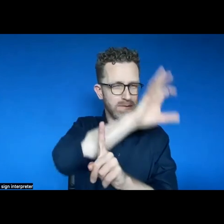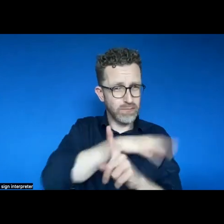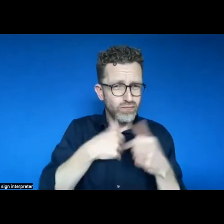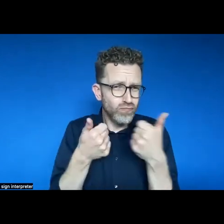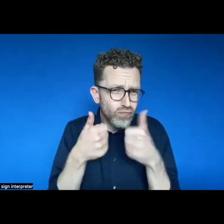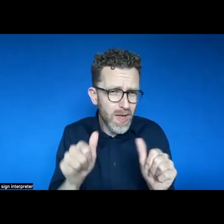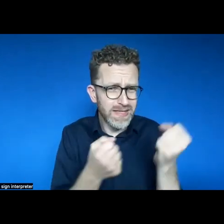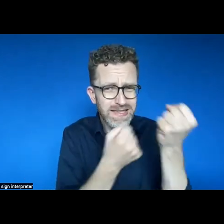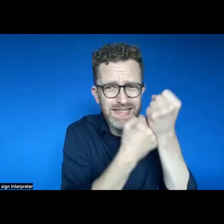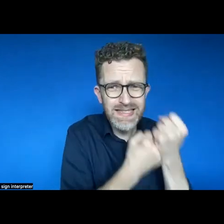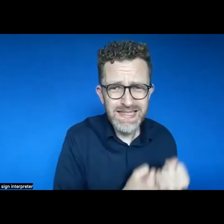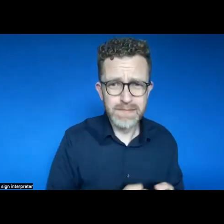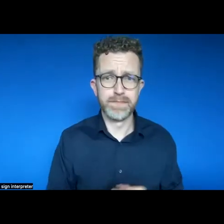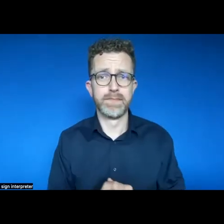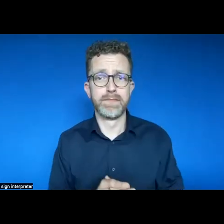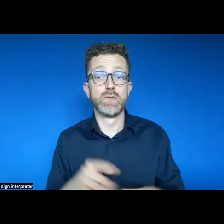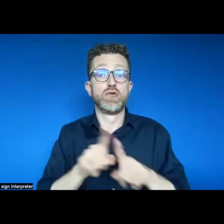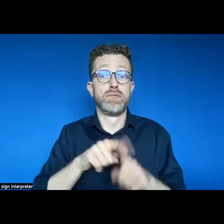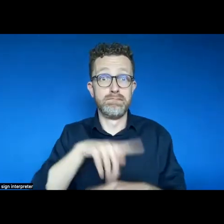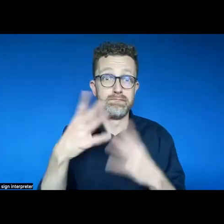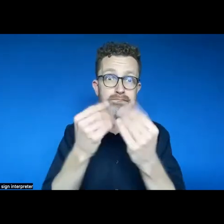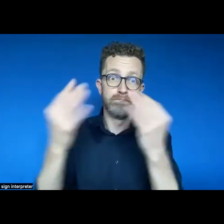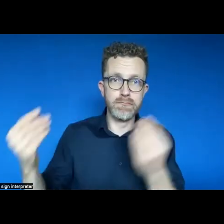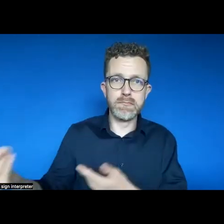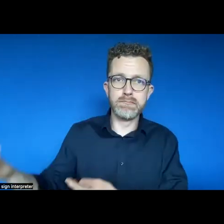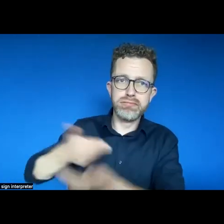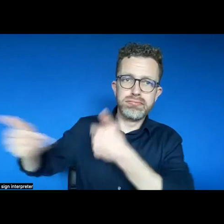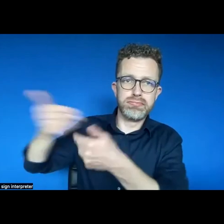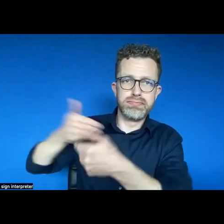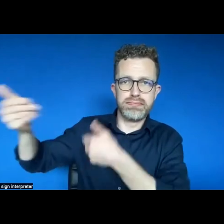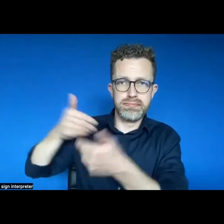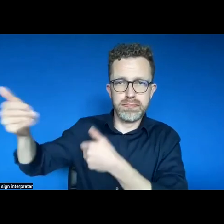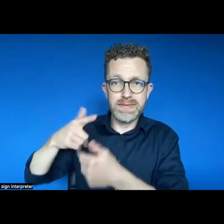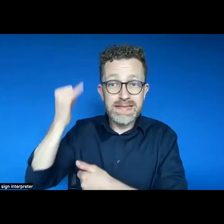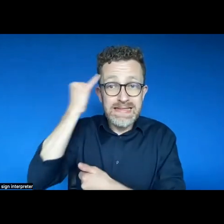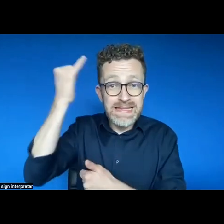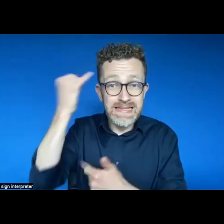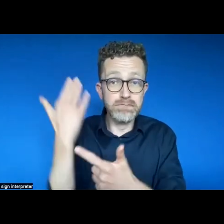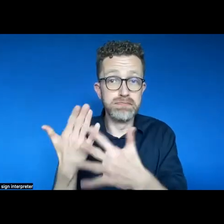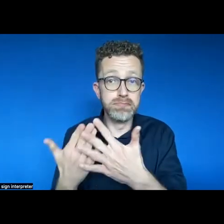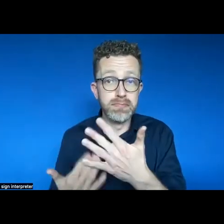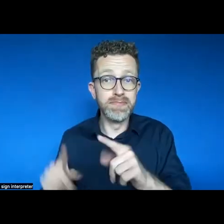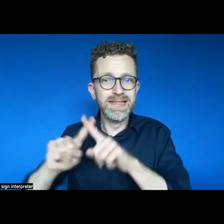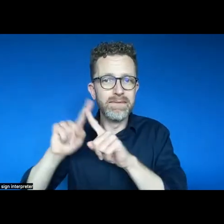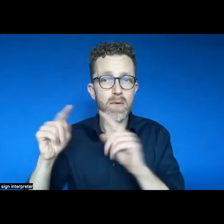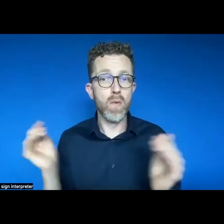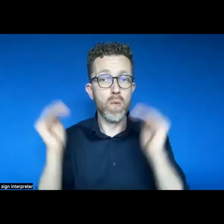abroad, international organizations as a rule. And frankly speaking,